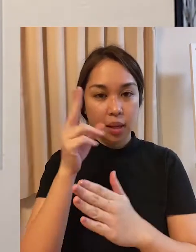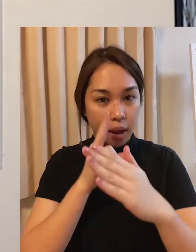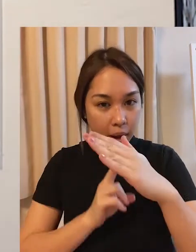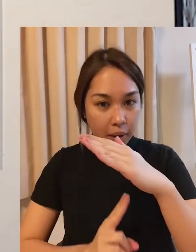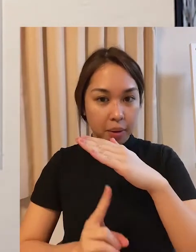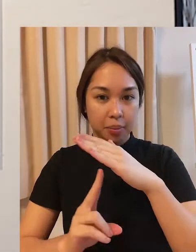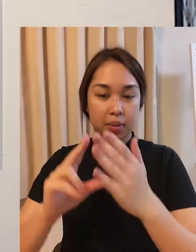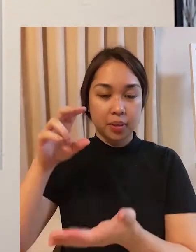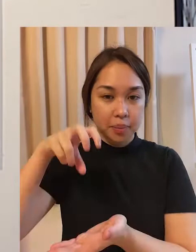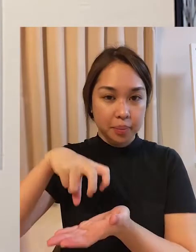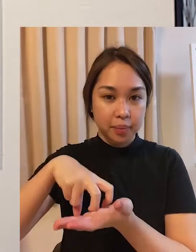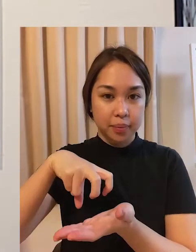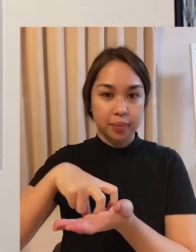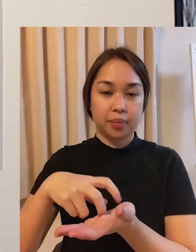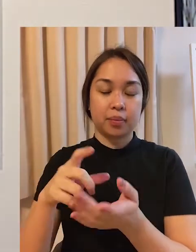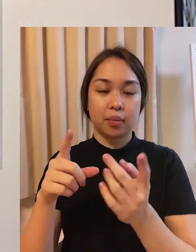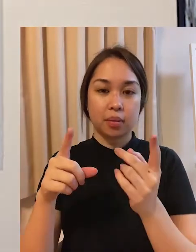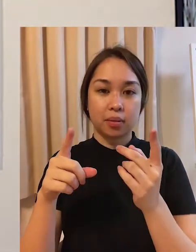of Jesus.